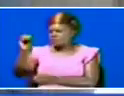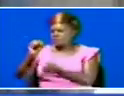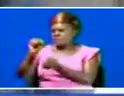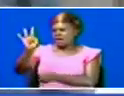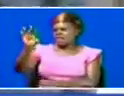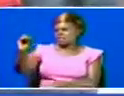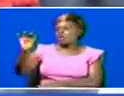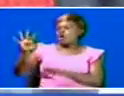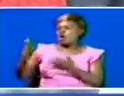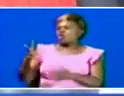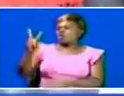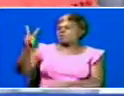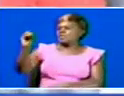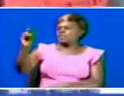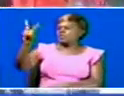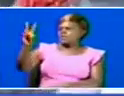or 2020 or